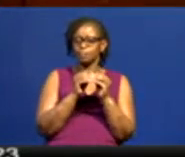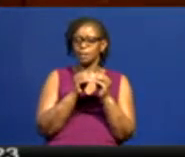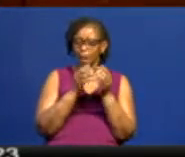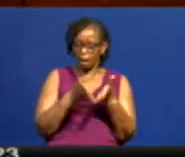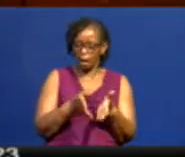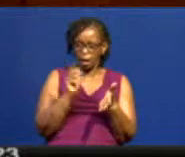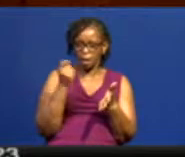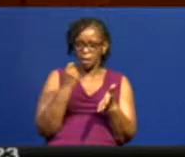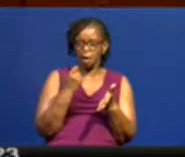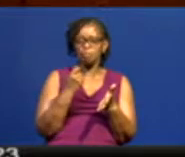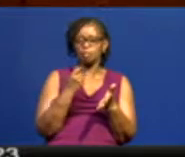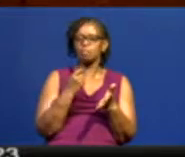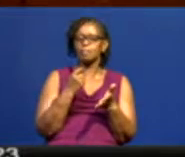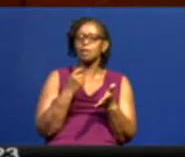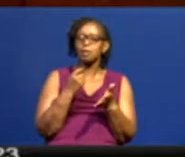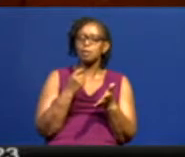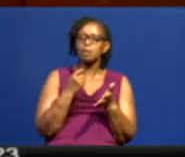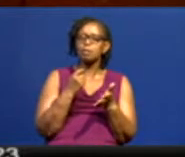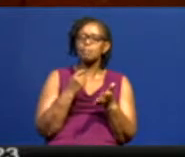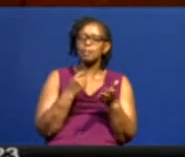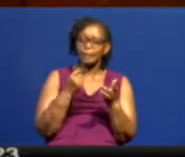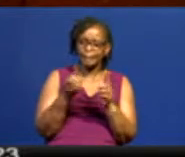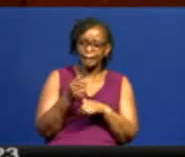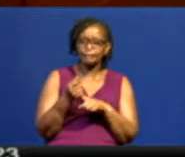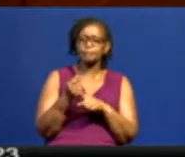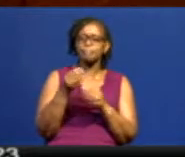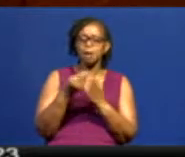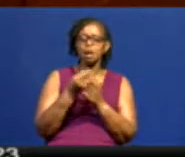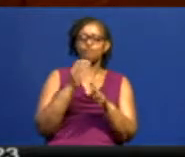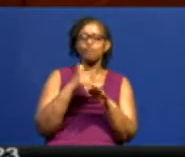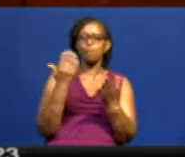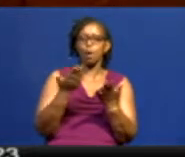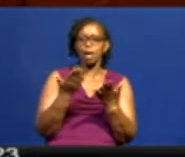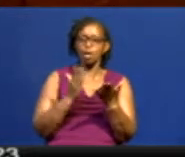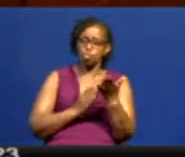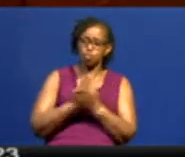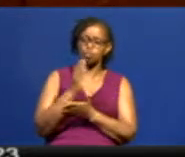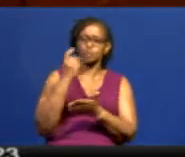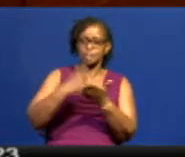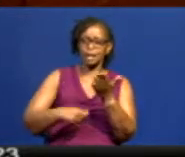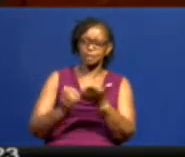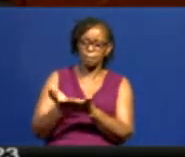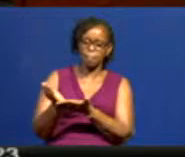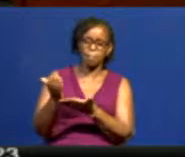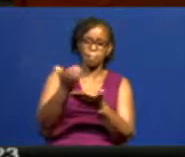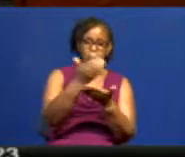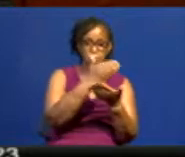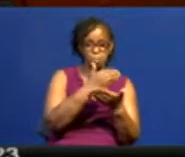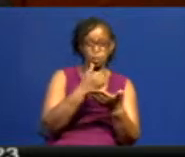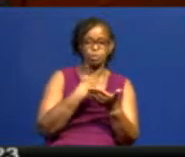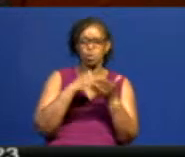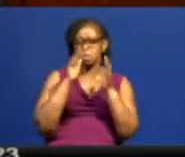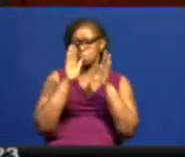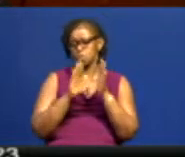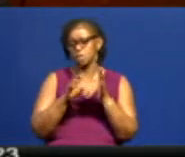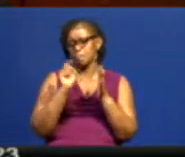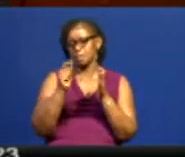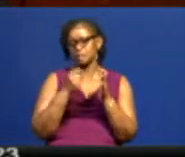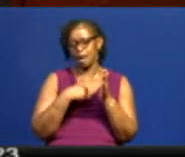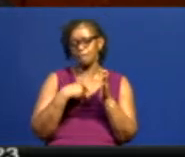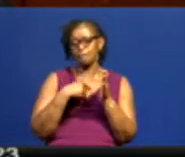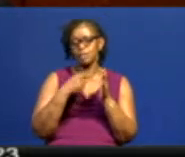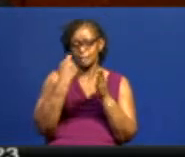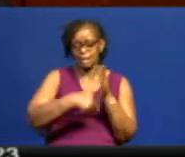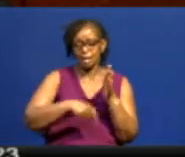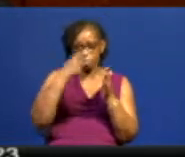through taxation. And Honourable Speaker, it is time that we have a tax policy that is transparent, that